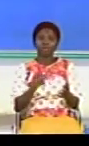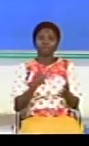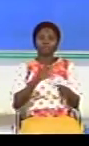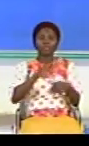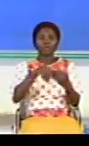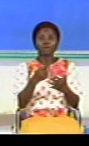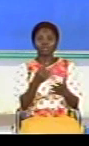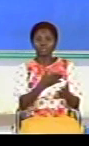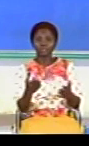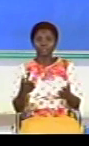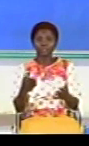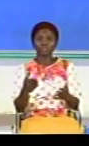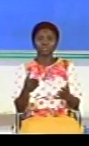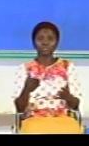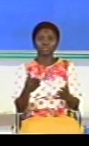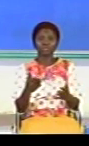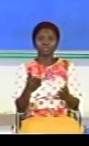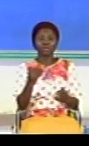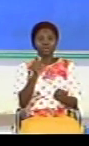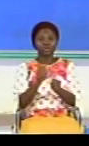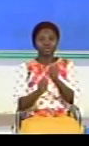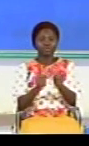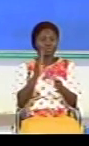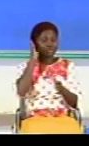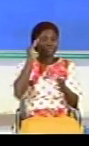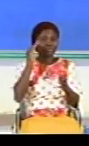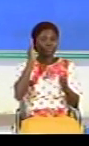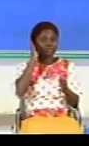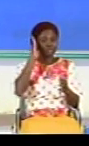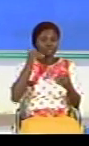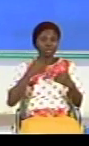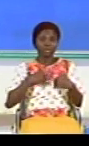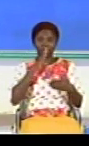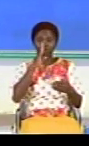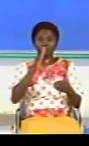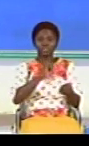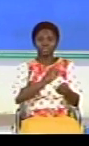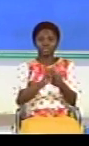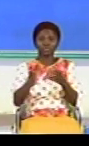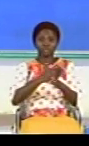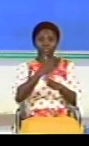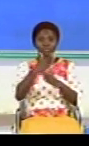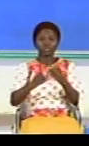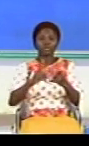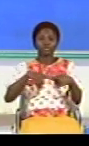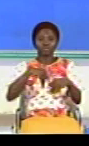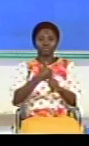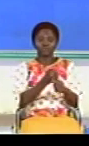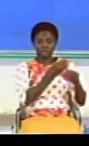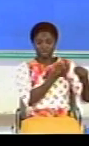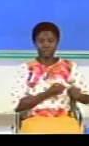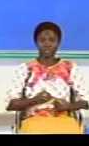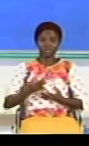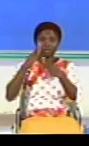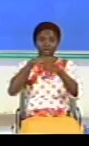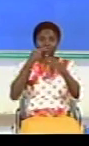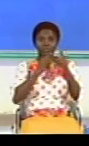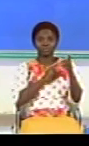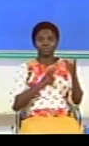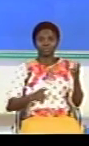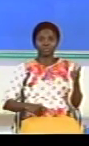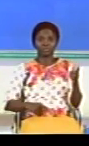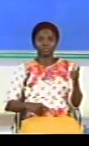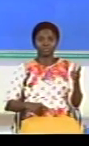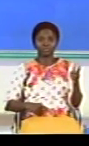should have been utterly destroyed, to sacrifice unto the Lord thy God in Gilgal. What a good